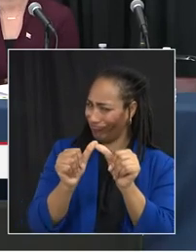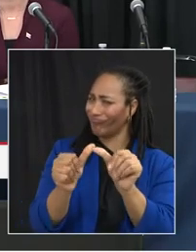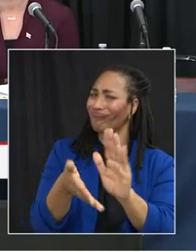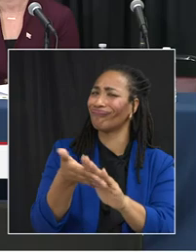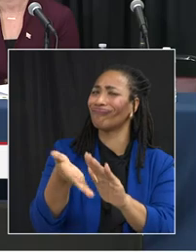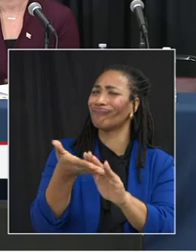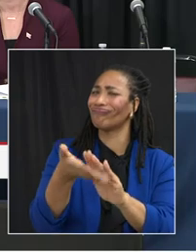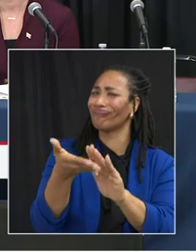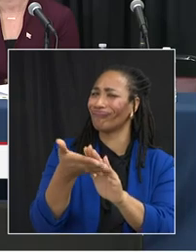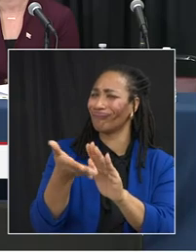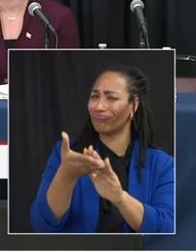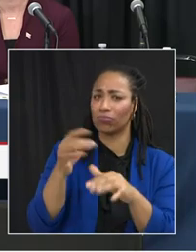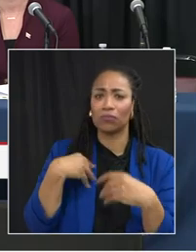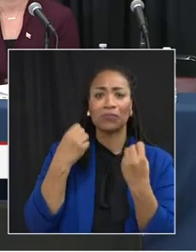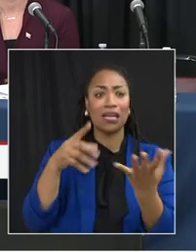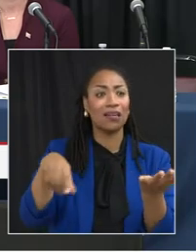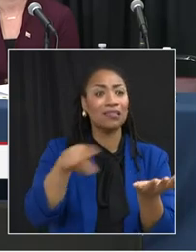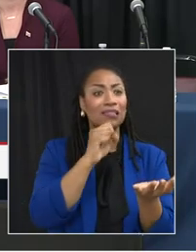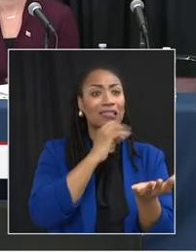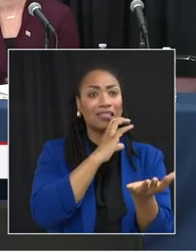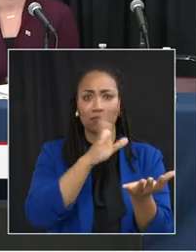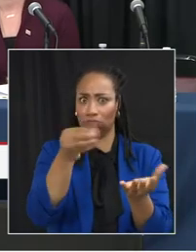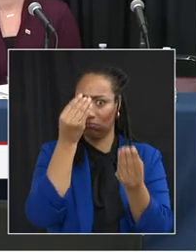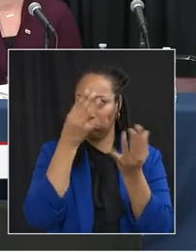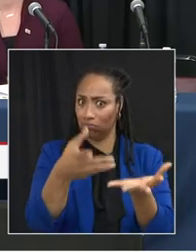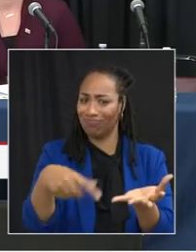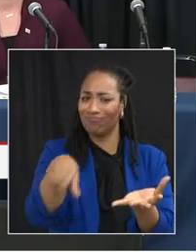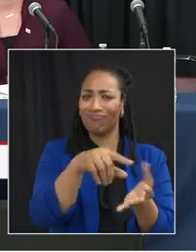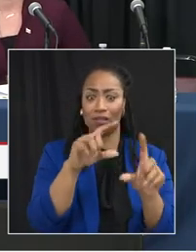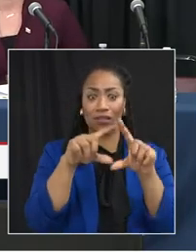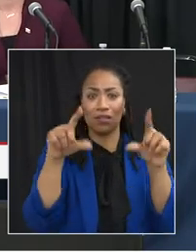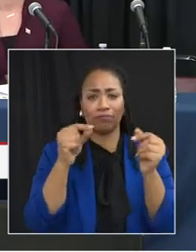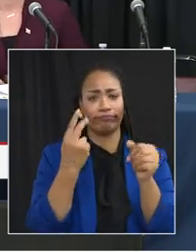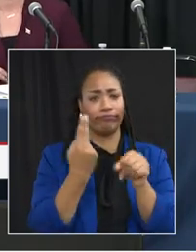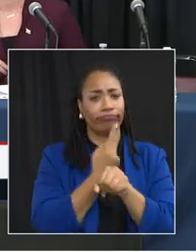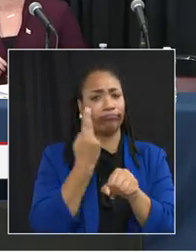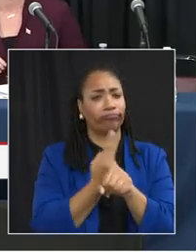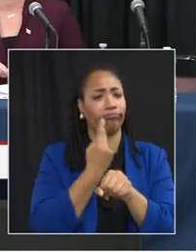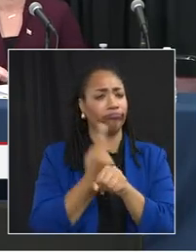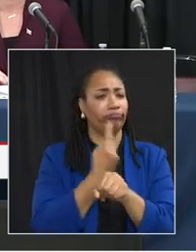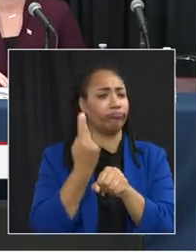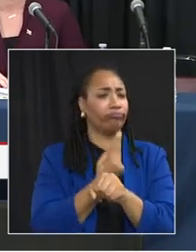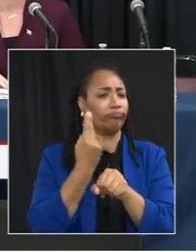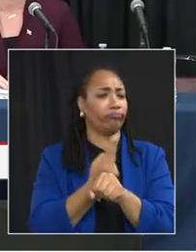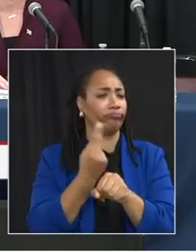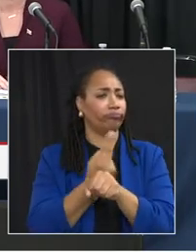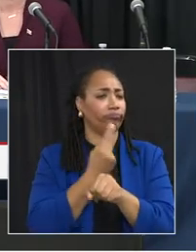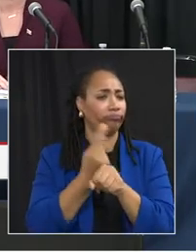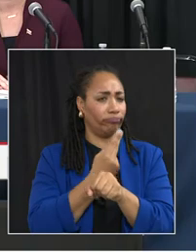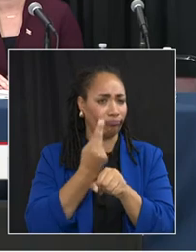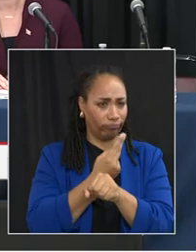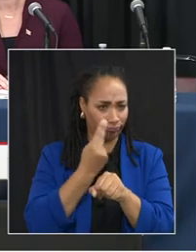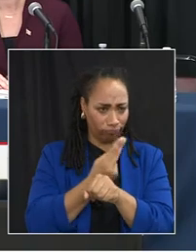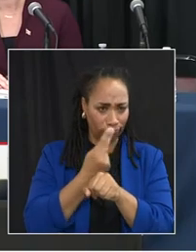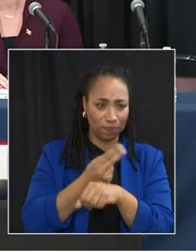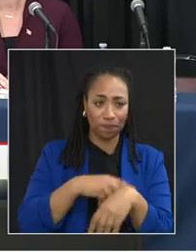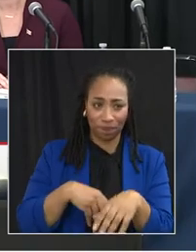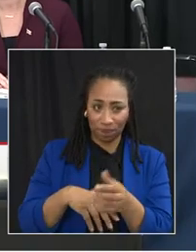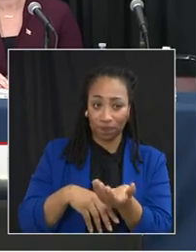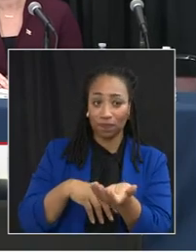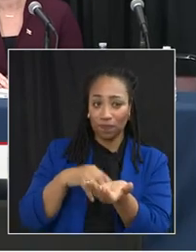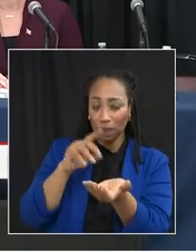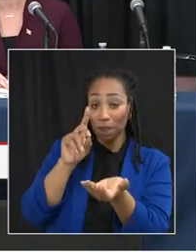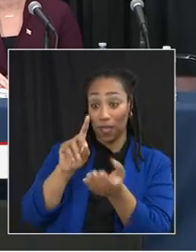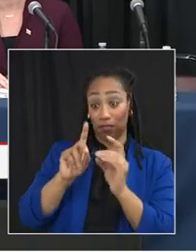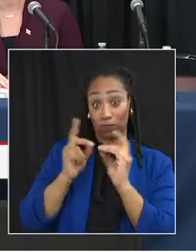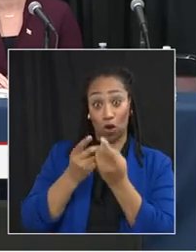far one of the most popular programs that we offer at DACL. And so you are currently a participant?